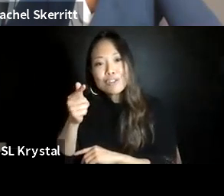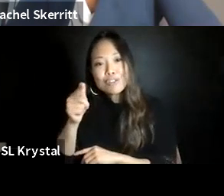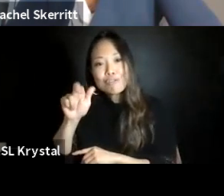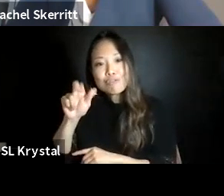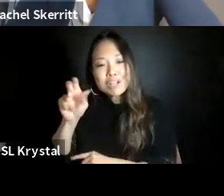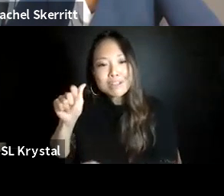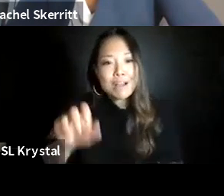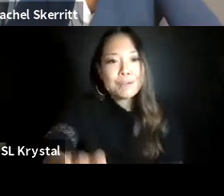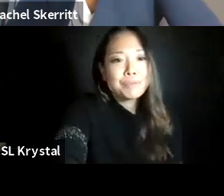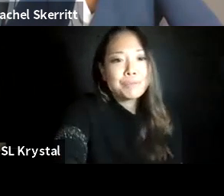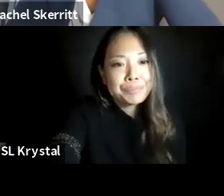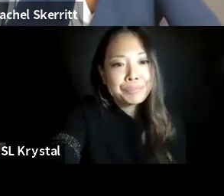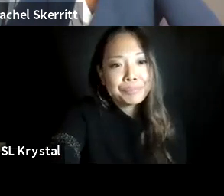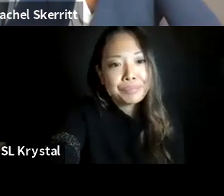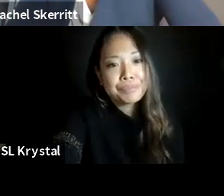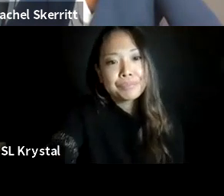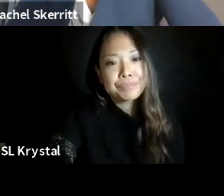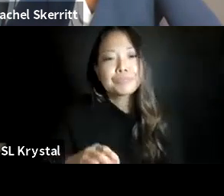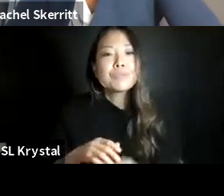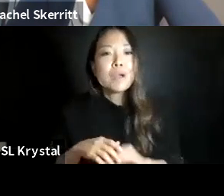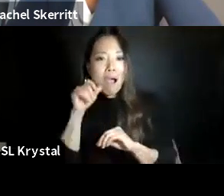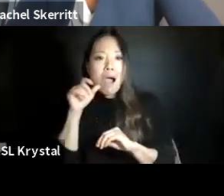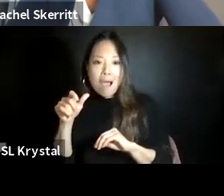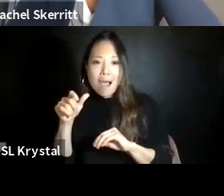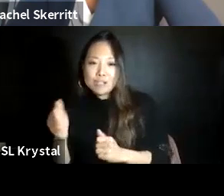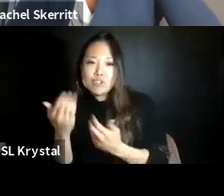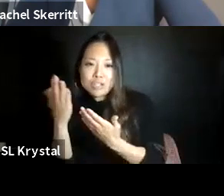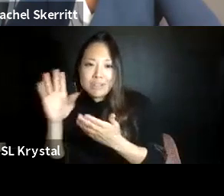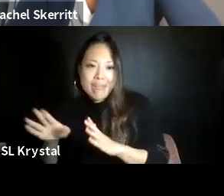I put that on the table a week or two ago. Yeah.